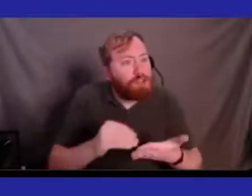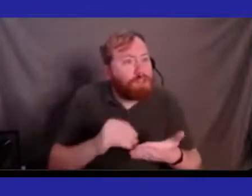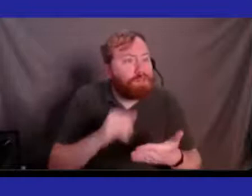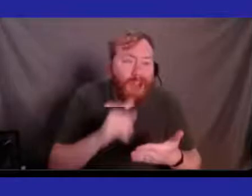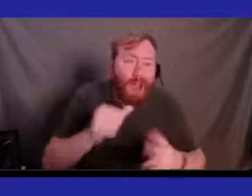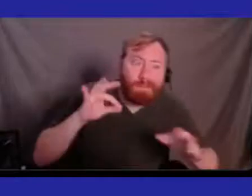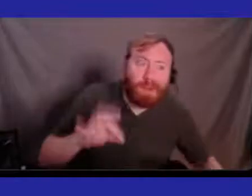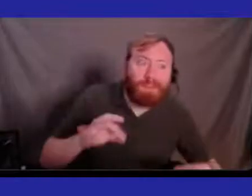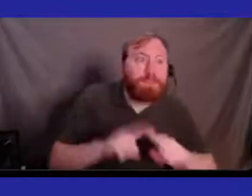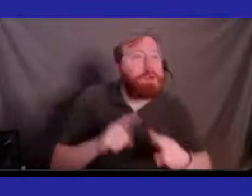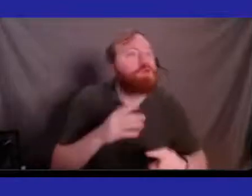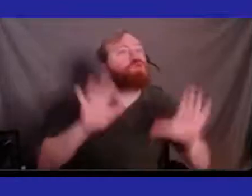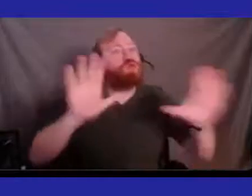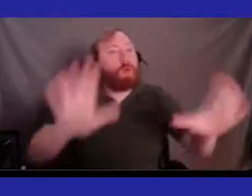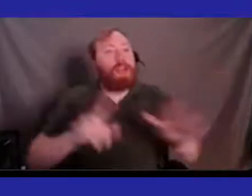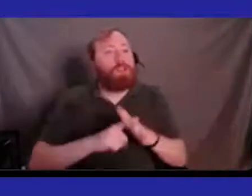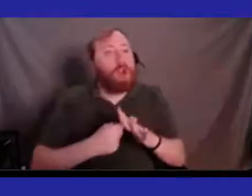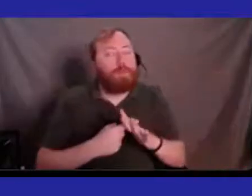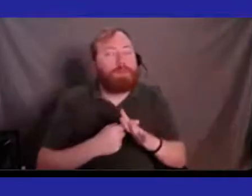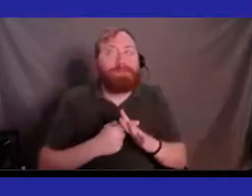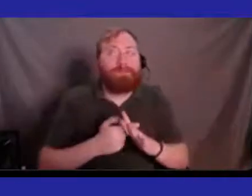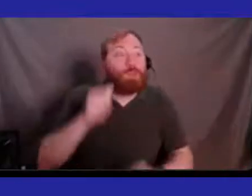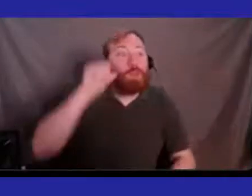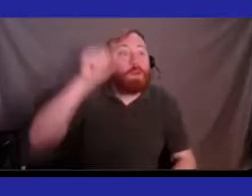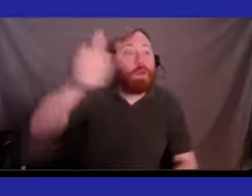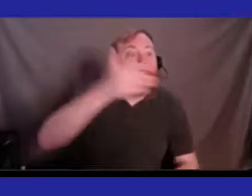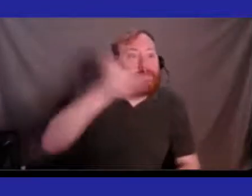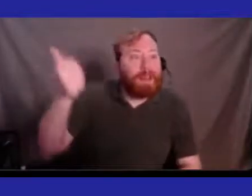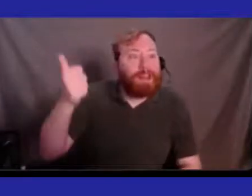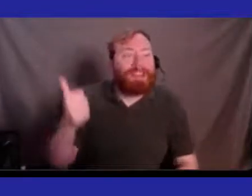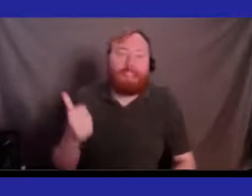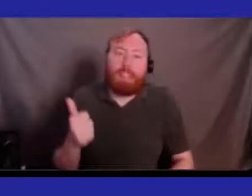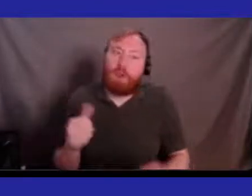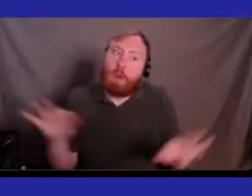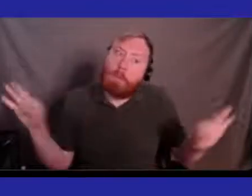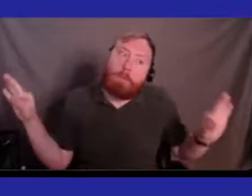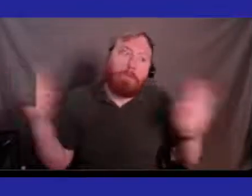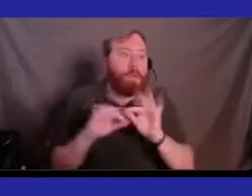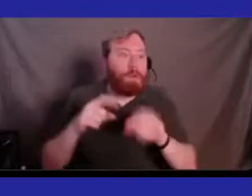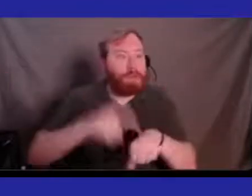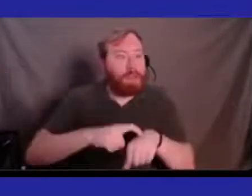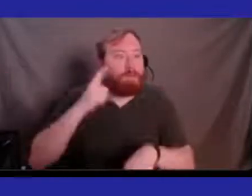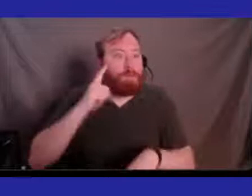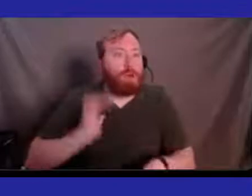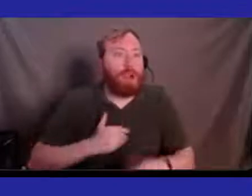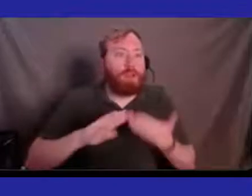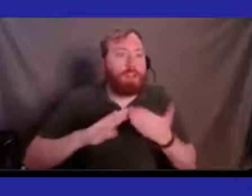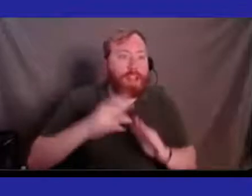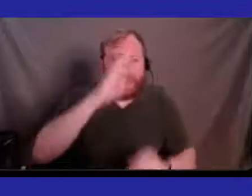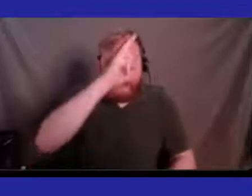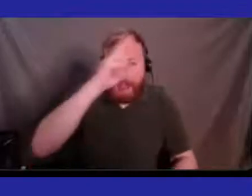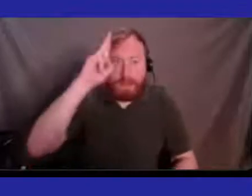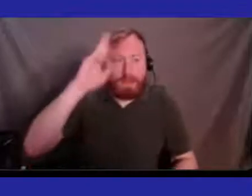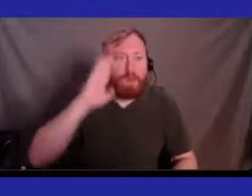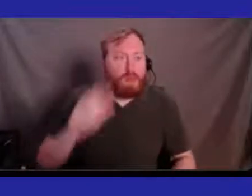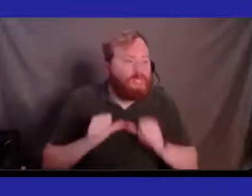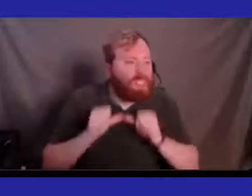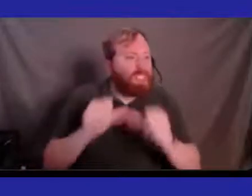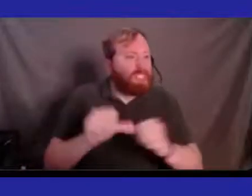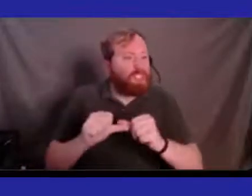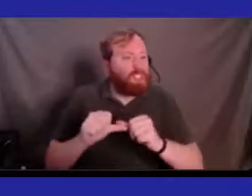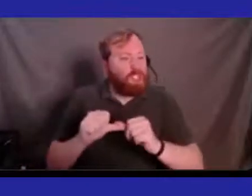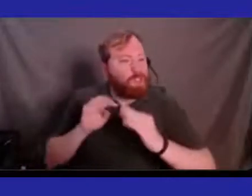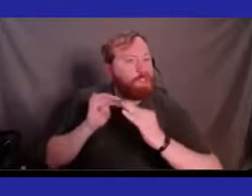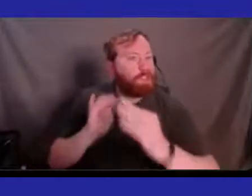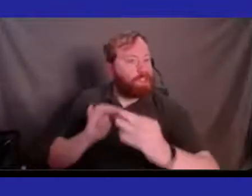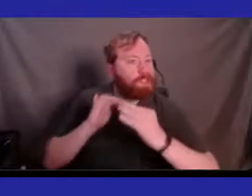start for better tomorrow. This is such a pivotal time for our city hospitals. I will continue to look back